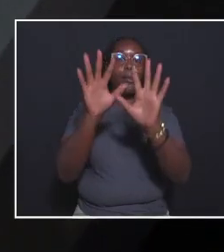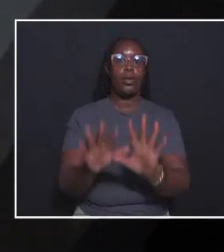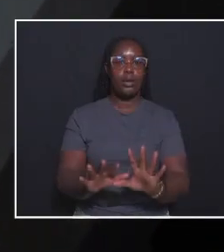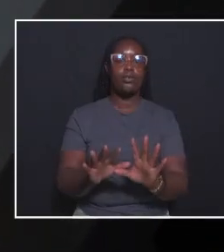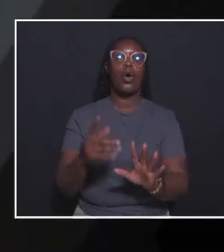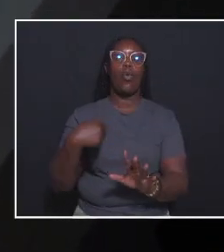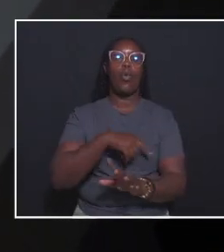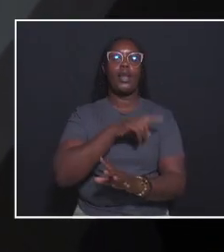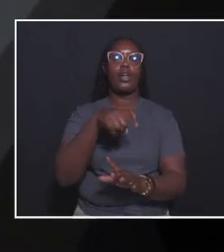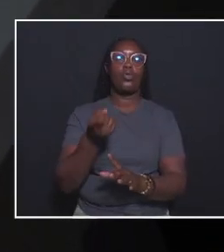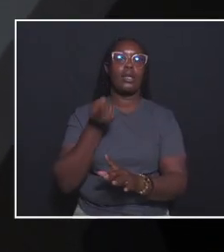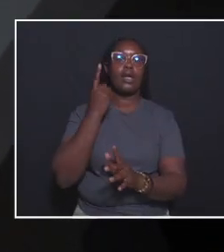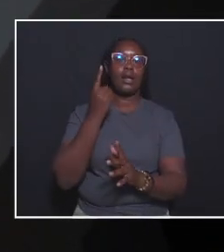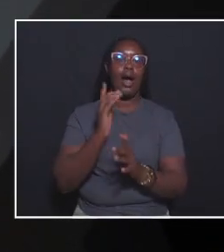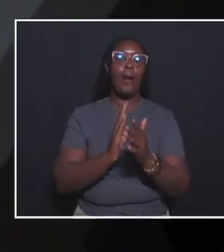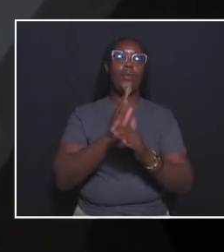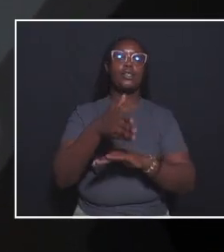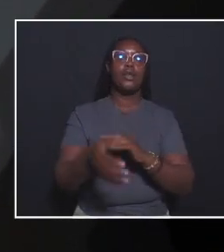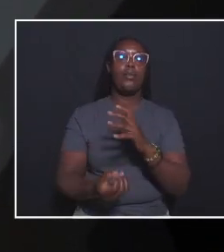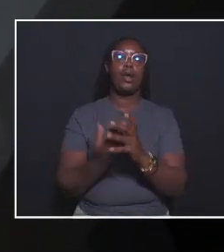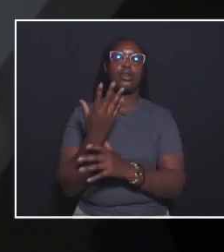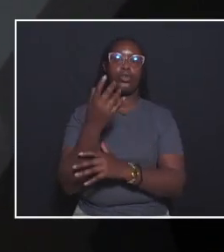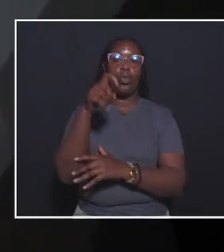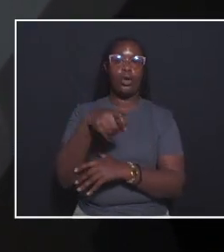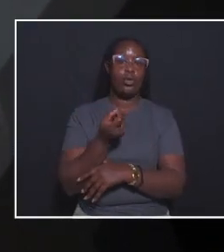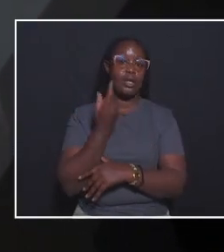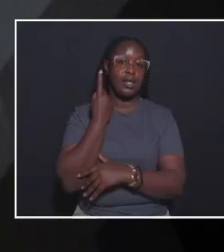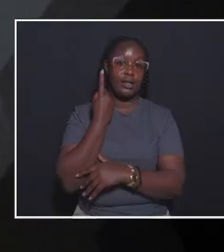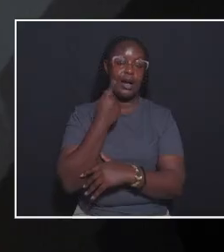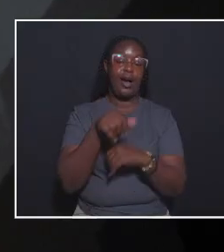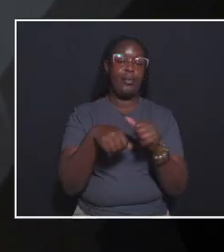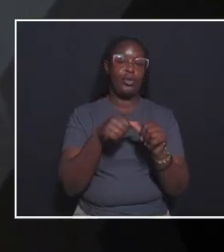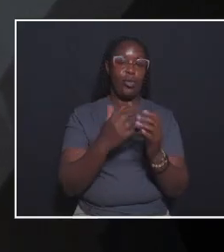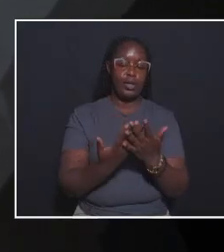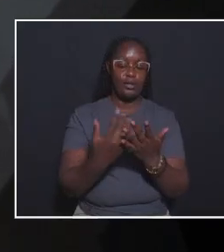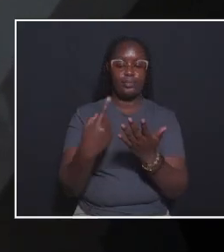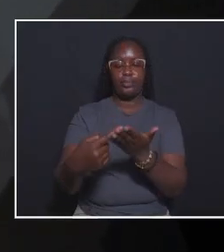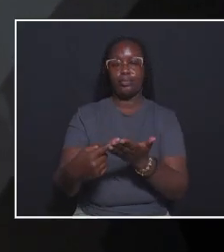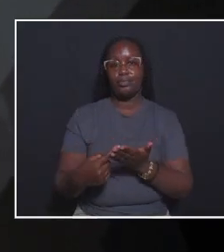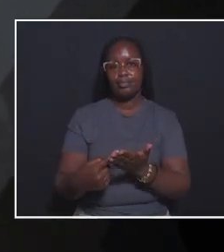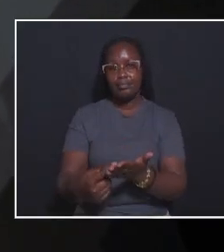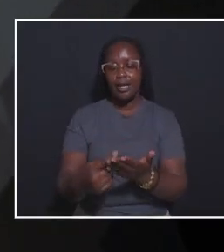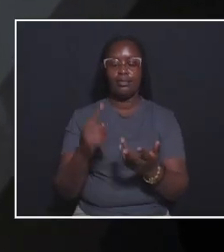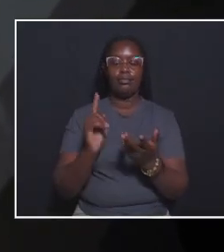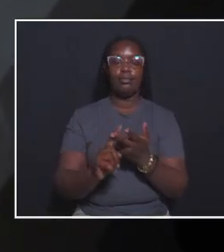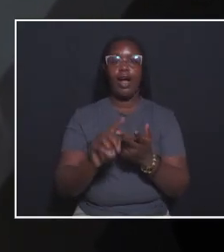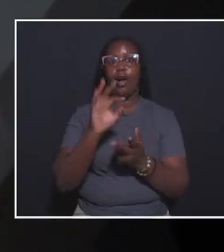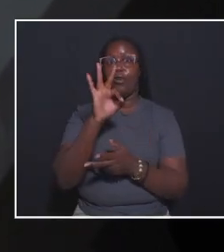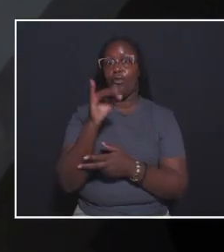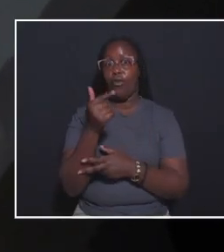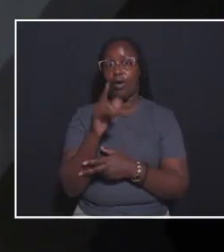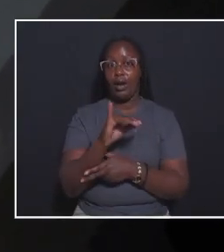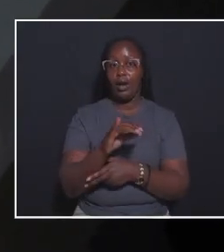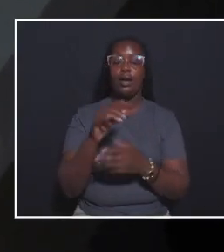post-production, that we need to separate these different elements. Dialogue, Foley, sound